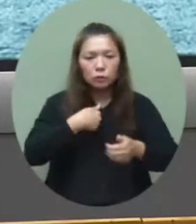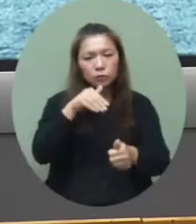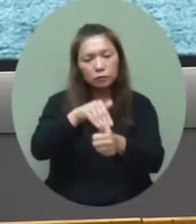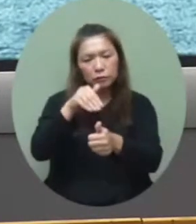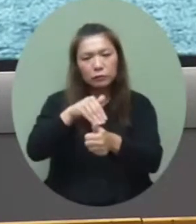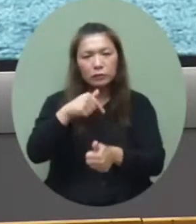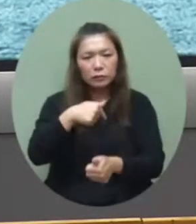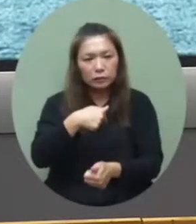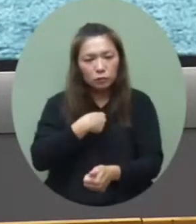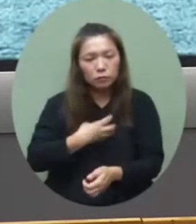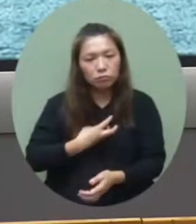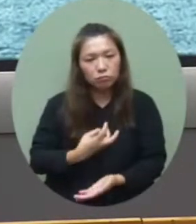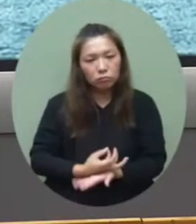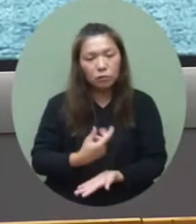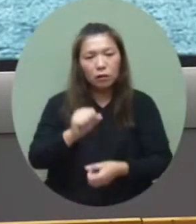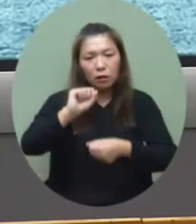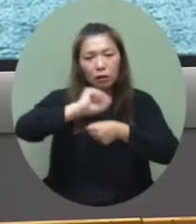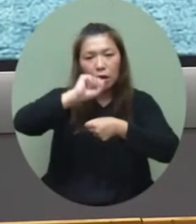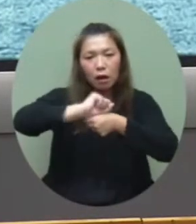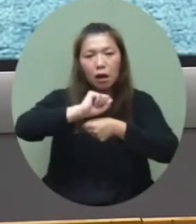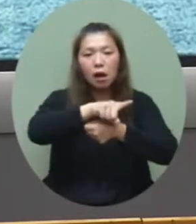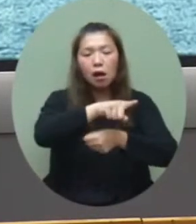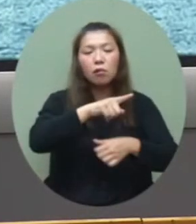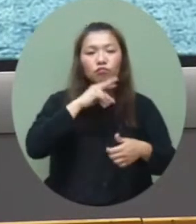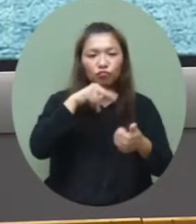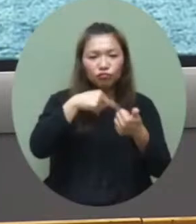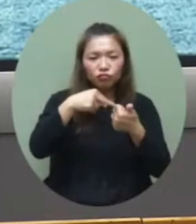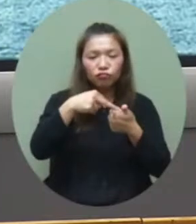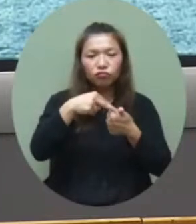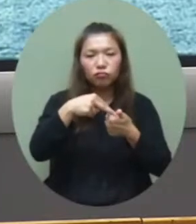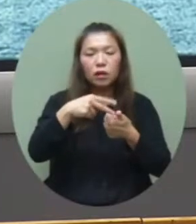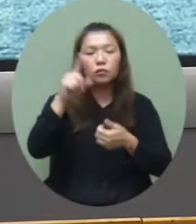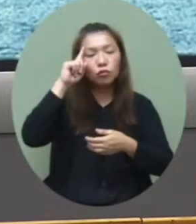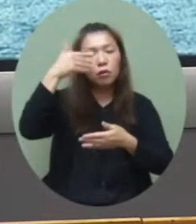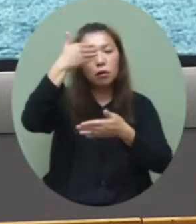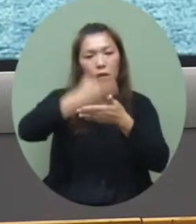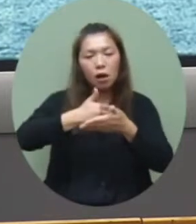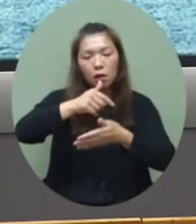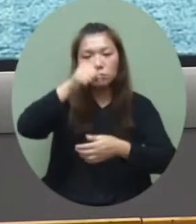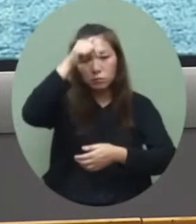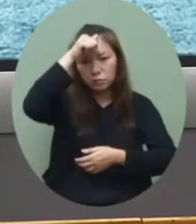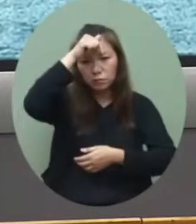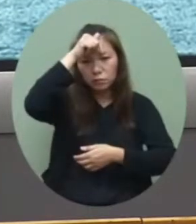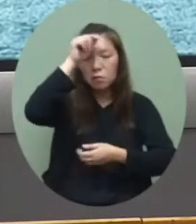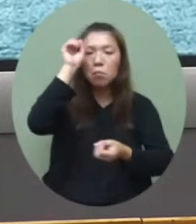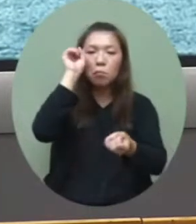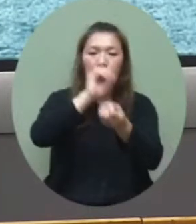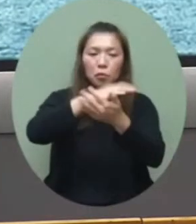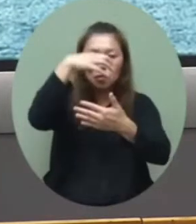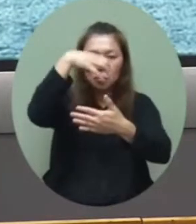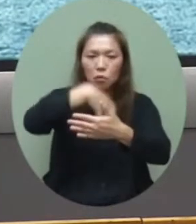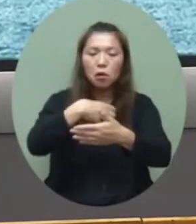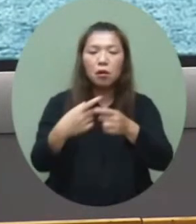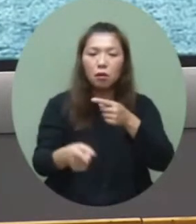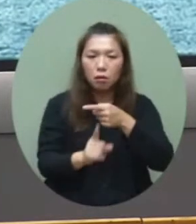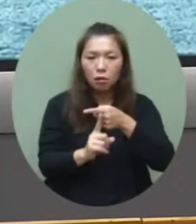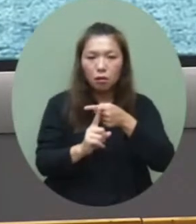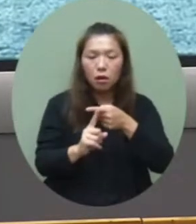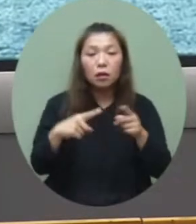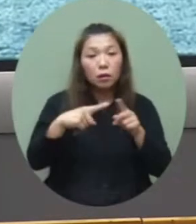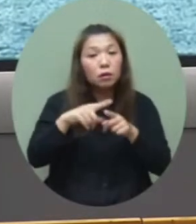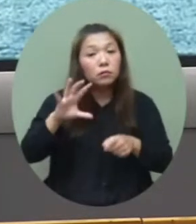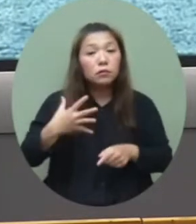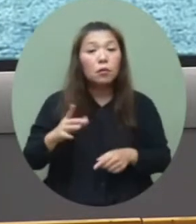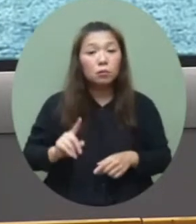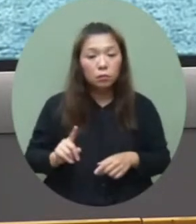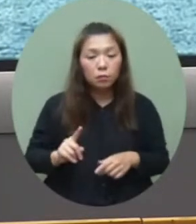have nosocomial transmission. Meanwhile, we remind everybody to be vigilant, and we also step up testing